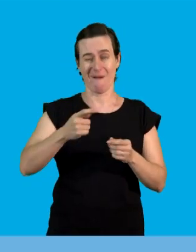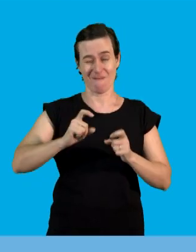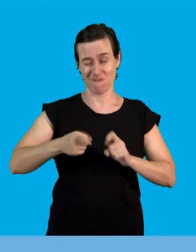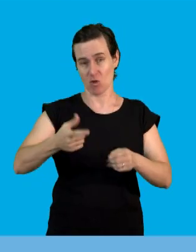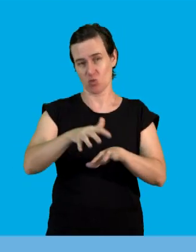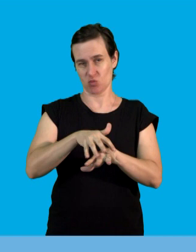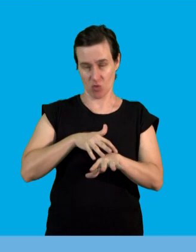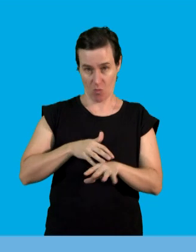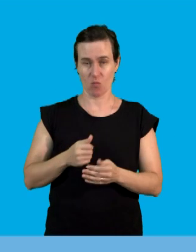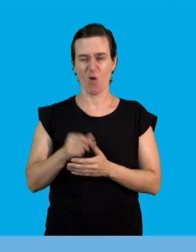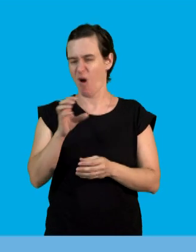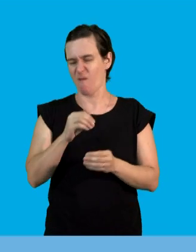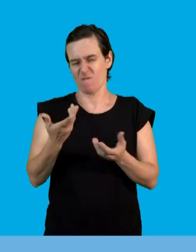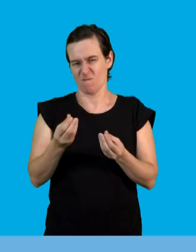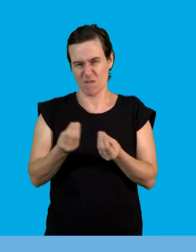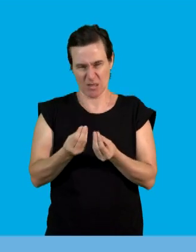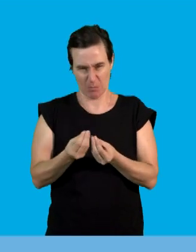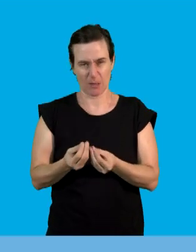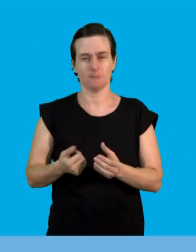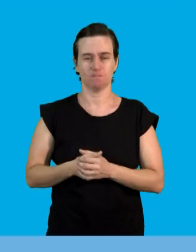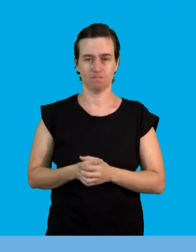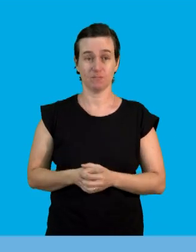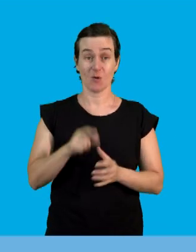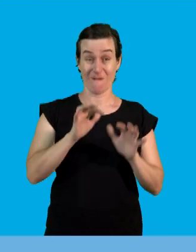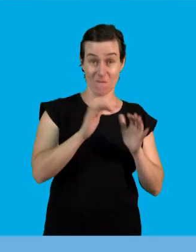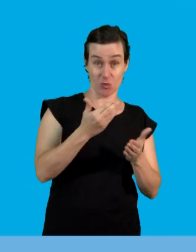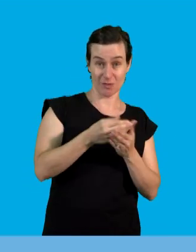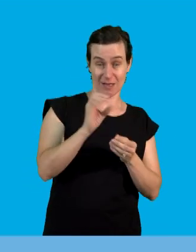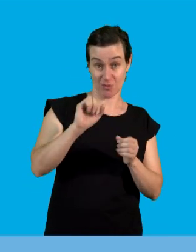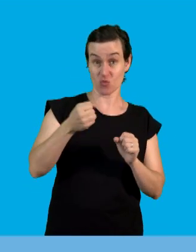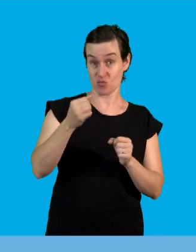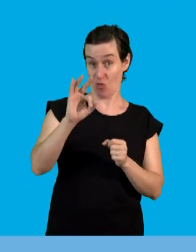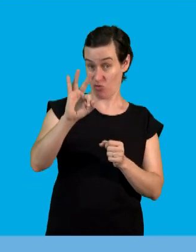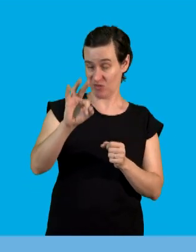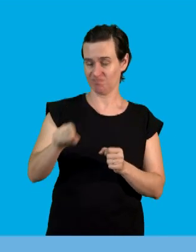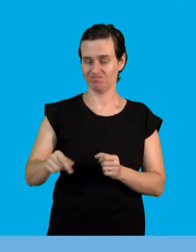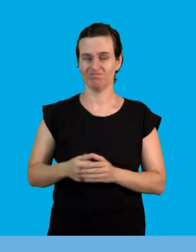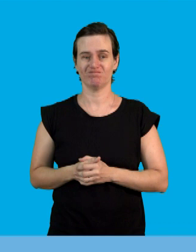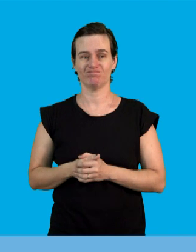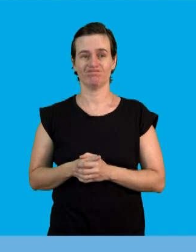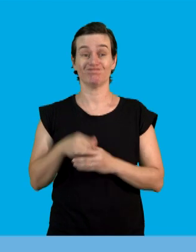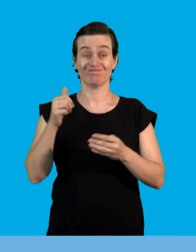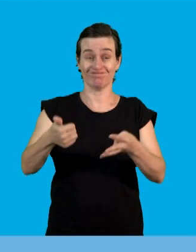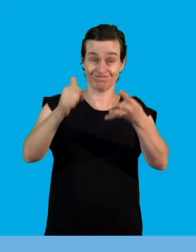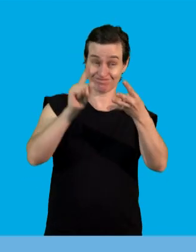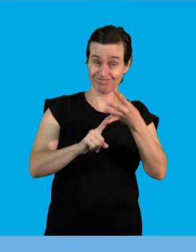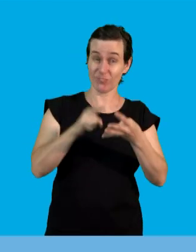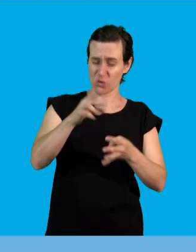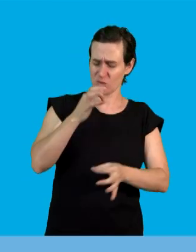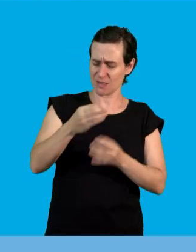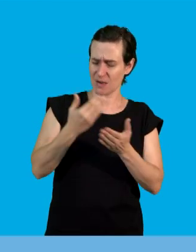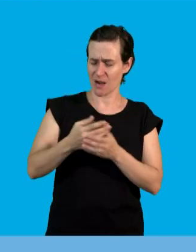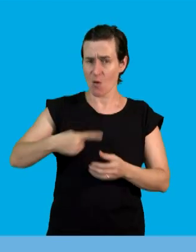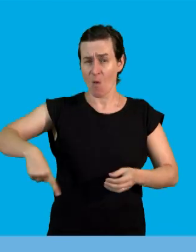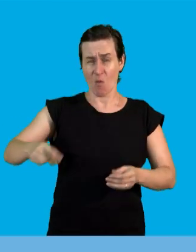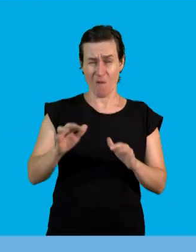of an object. So this force can do all of these three things. And then I also want you to be able to explain that